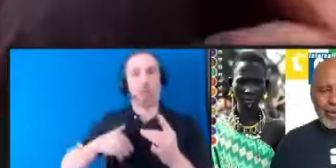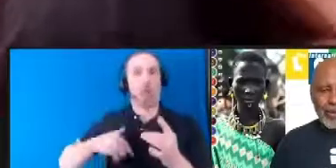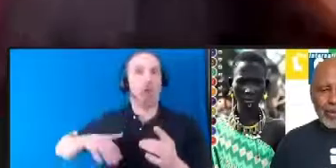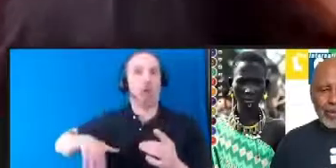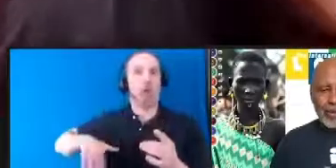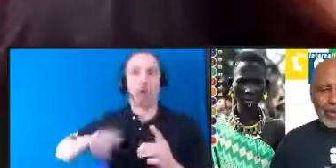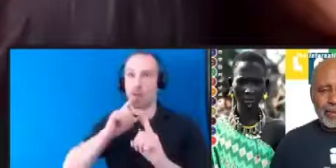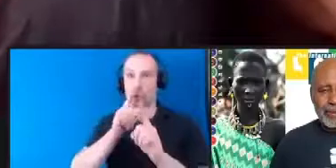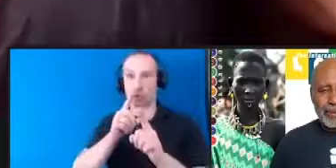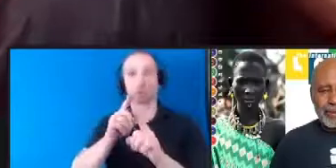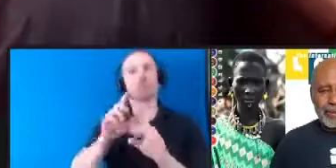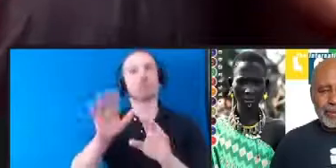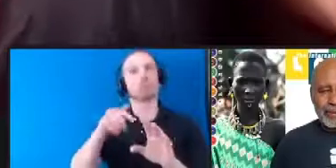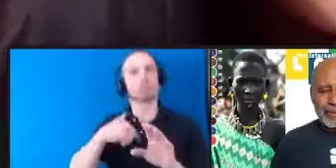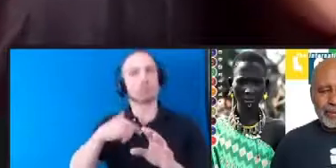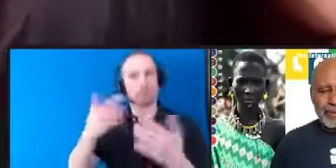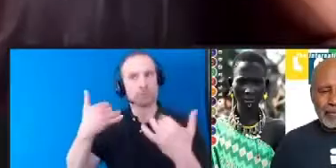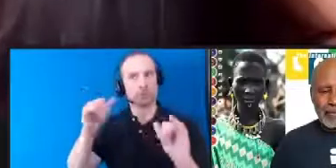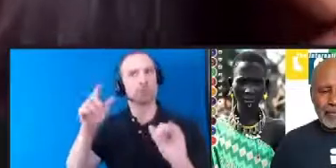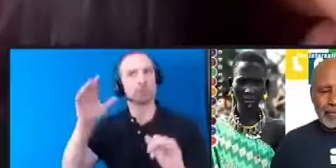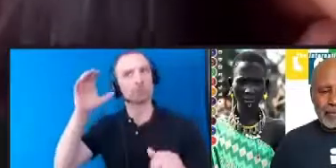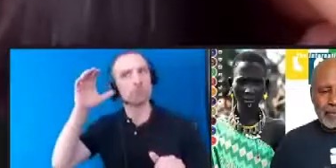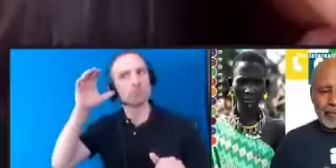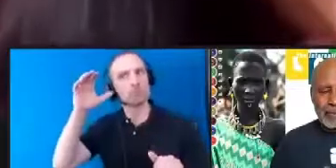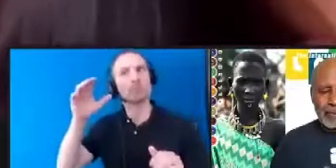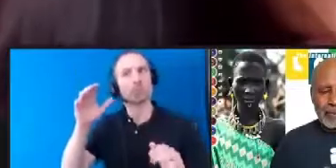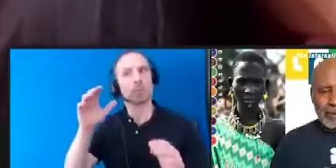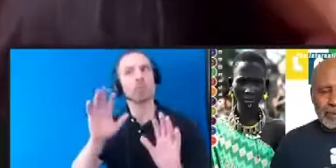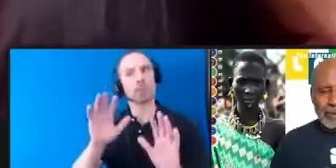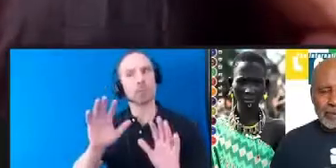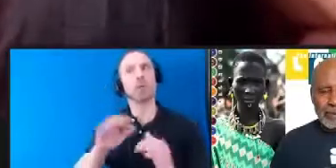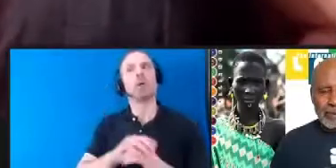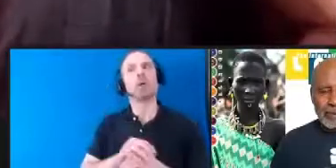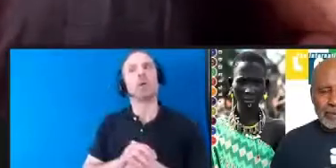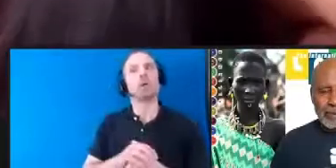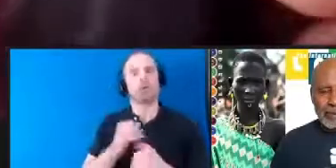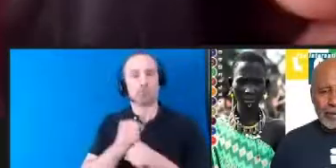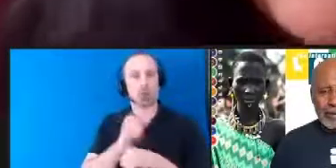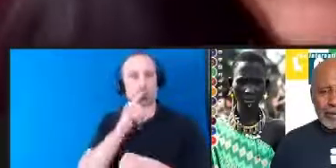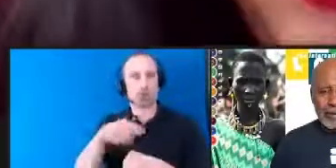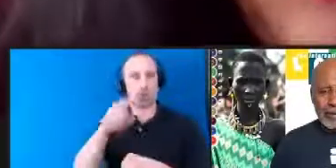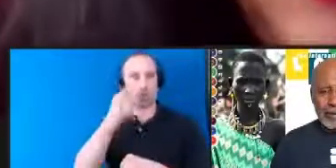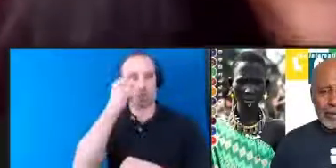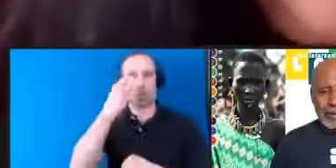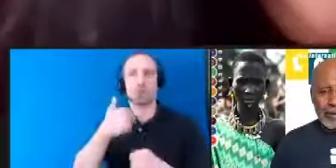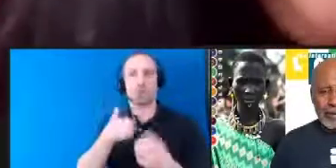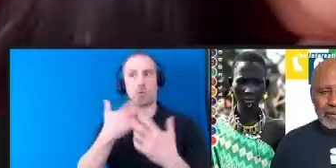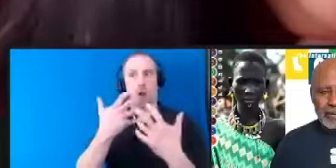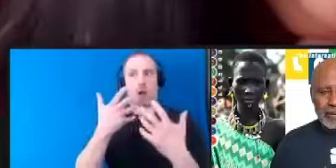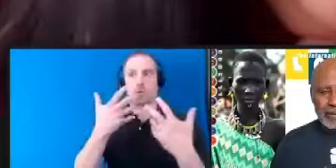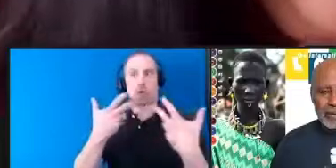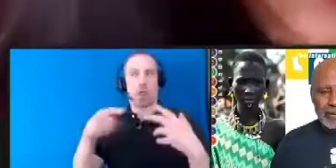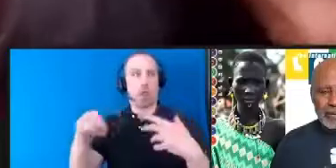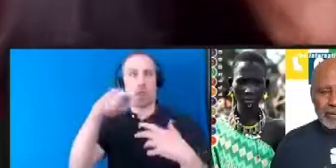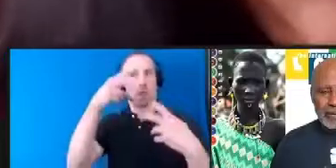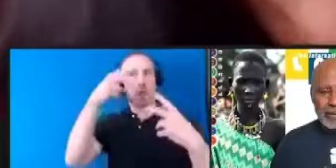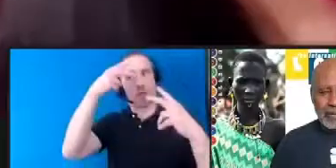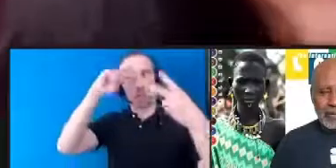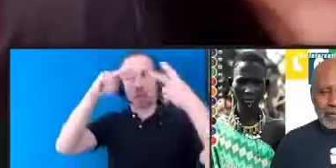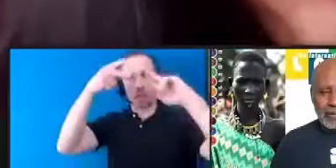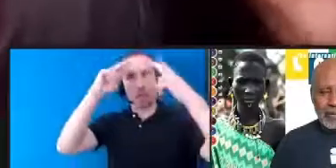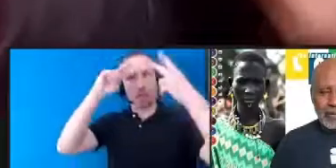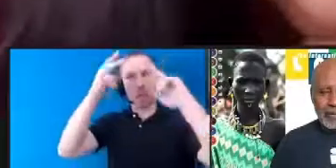any misinformation that may have been shared during the initial parent commentary that began this show. We thank you for